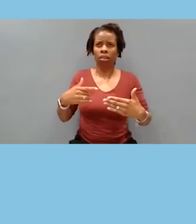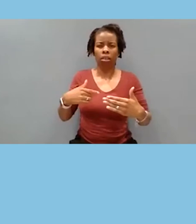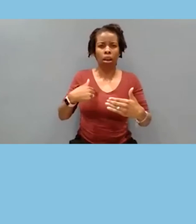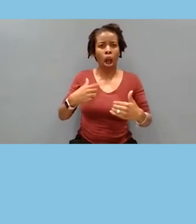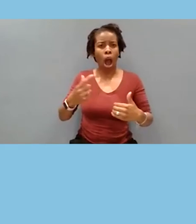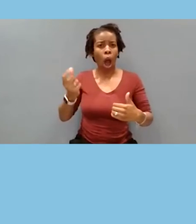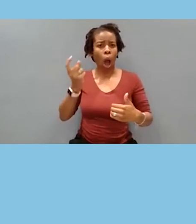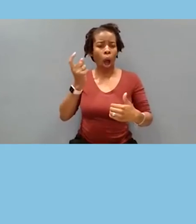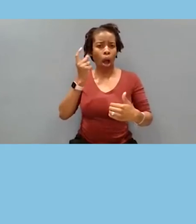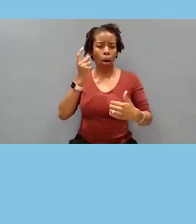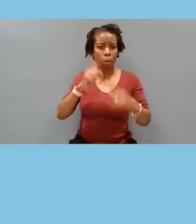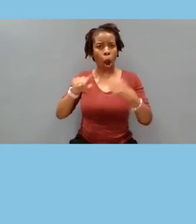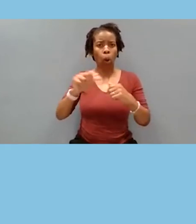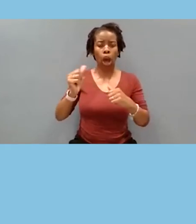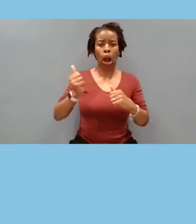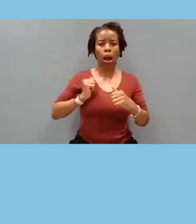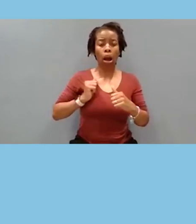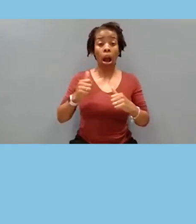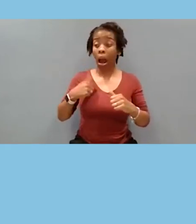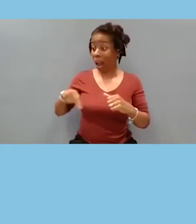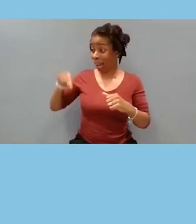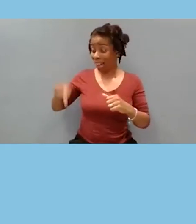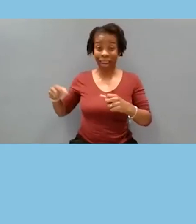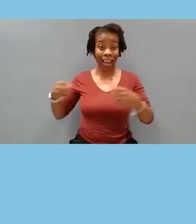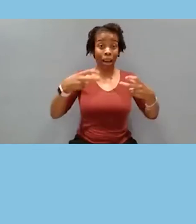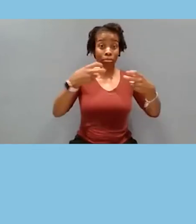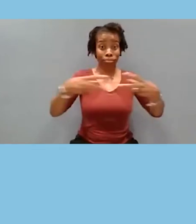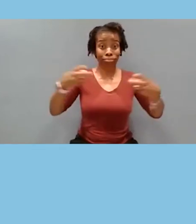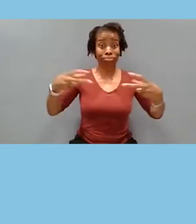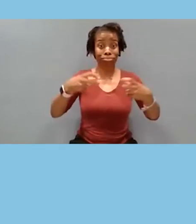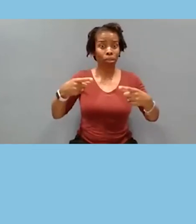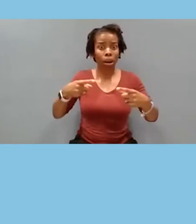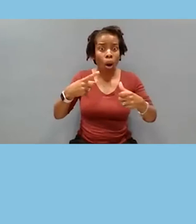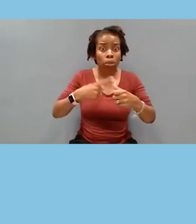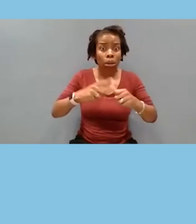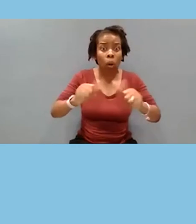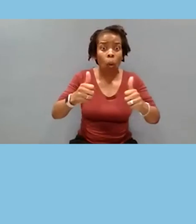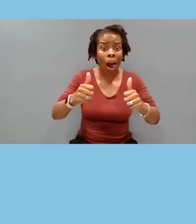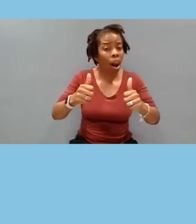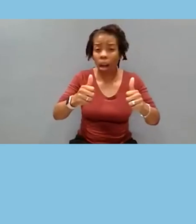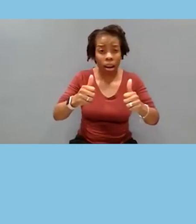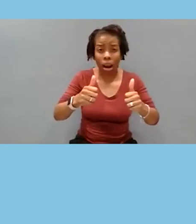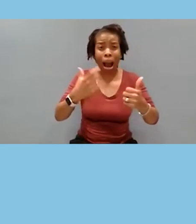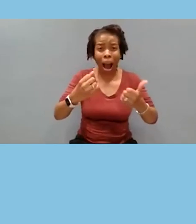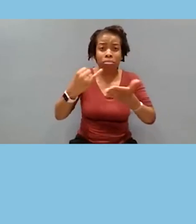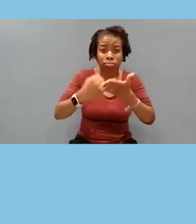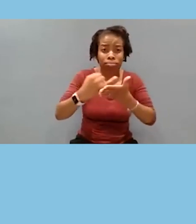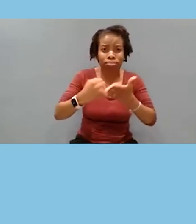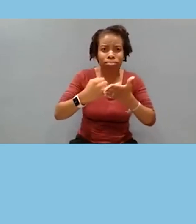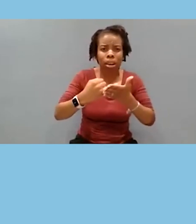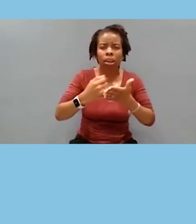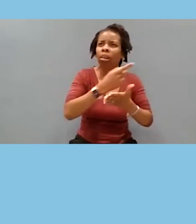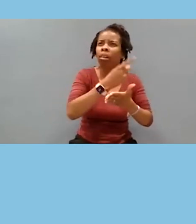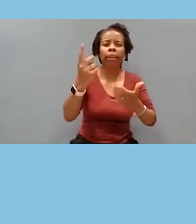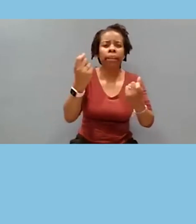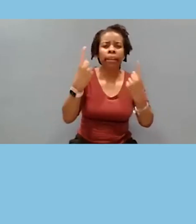fix. In this moment when access is increasingly spoken of and increasingly misrepresented, misunderstood. So before